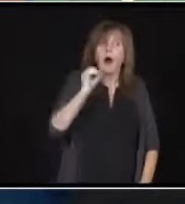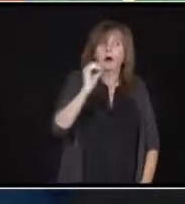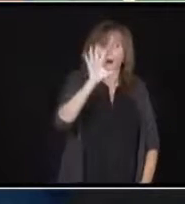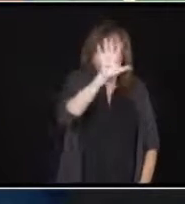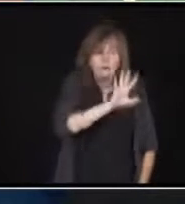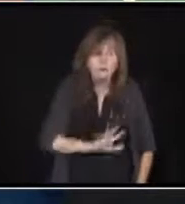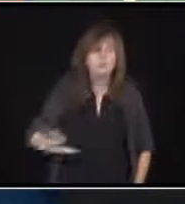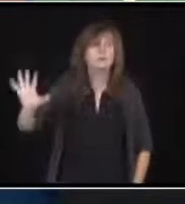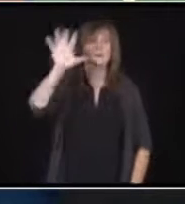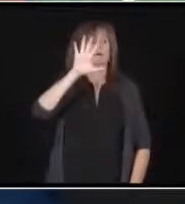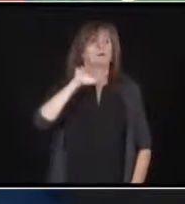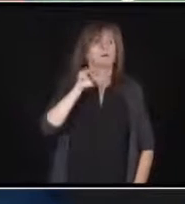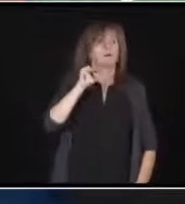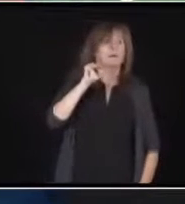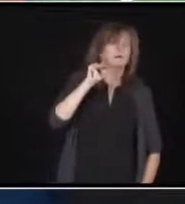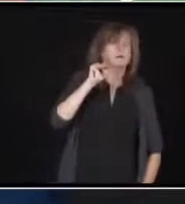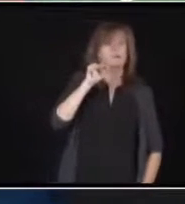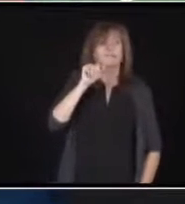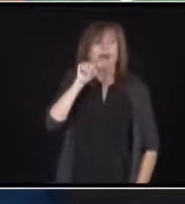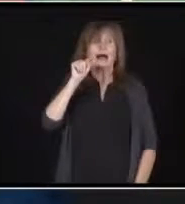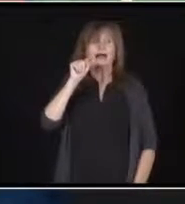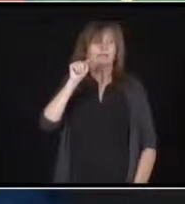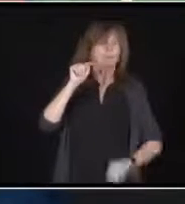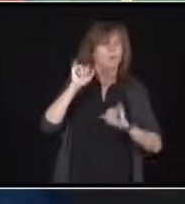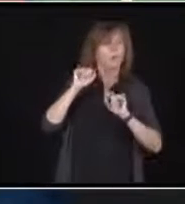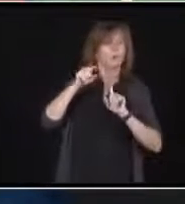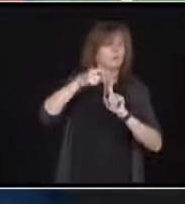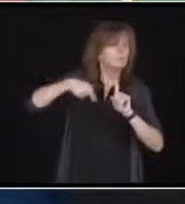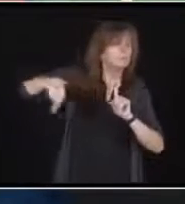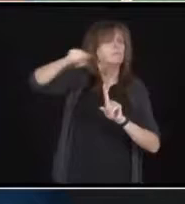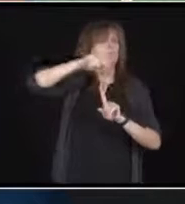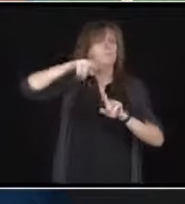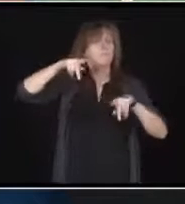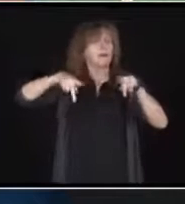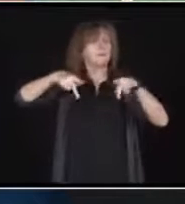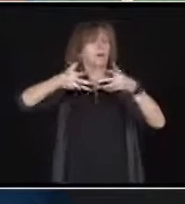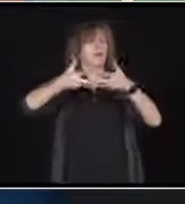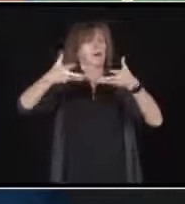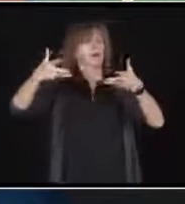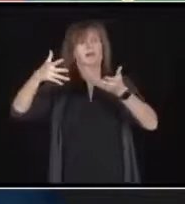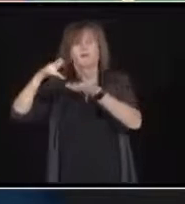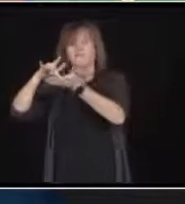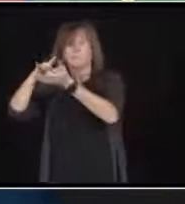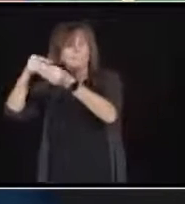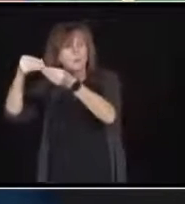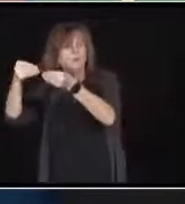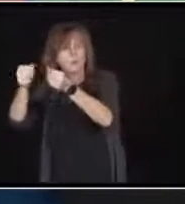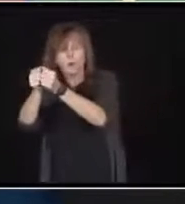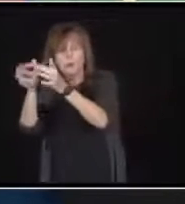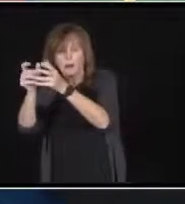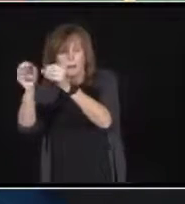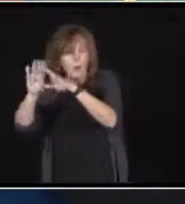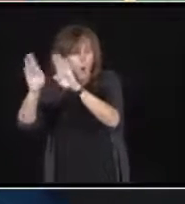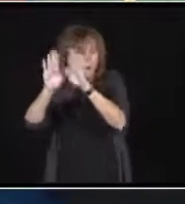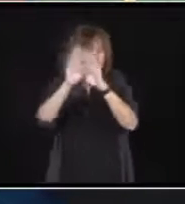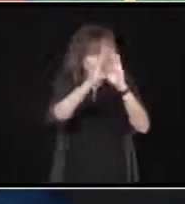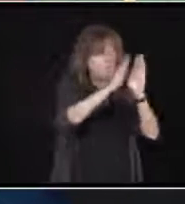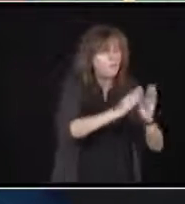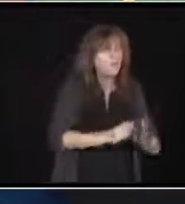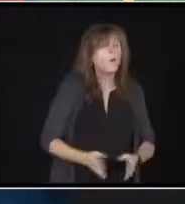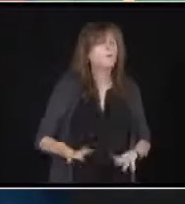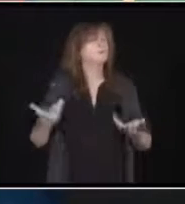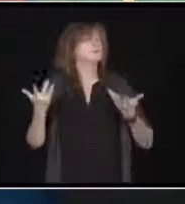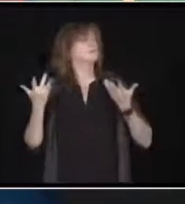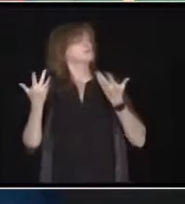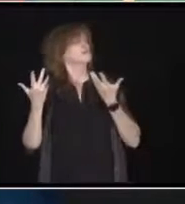team, public health, the people, everyone understood. Now we have more pharmacies opening up. So maybe I'm going on a cough